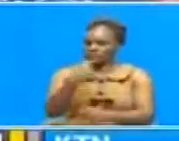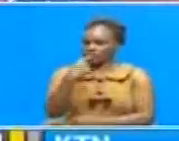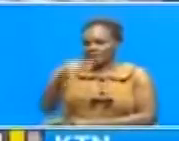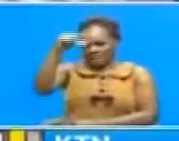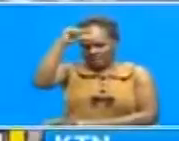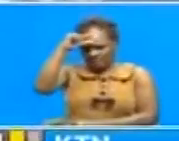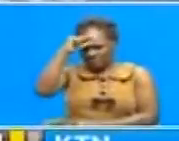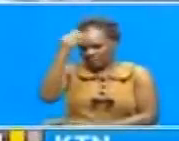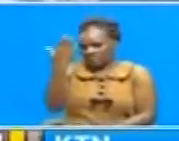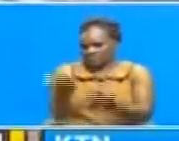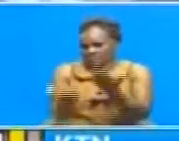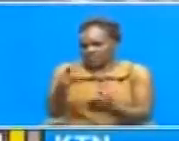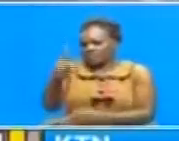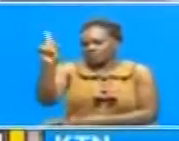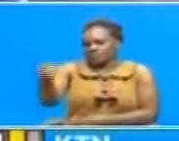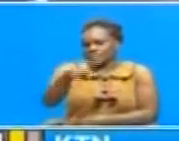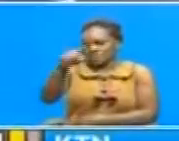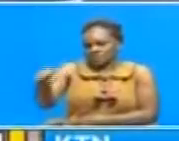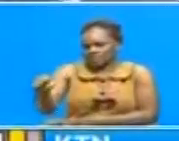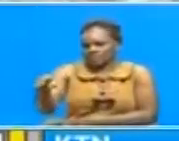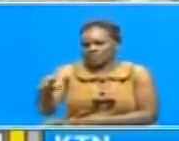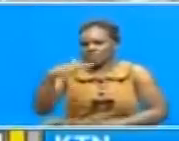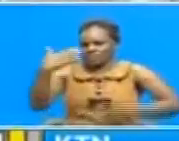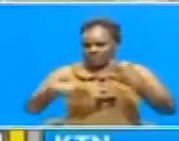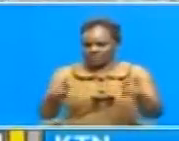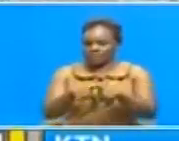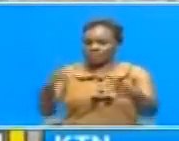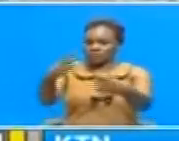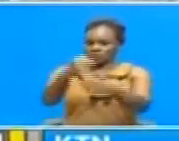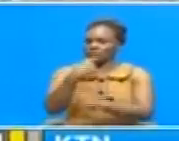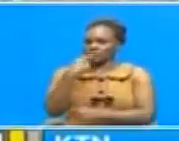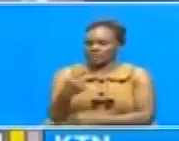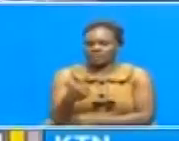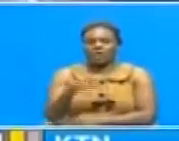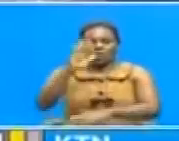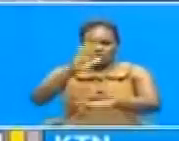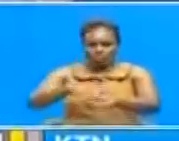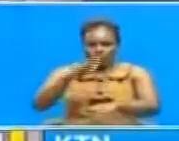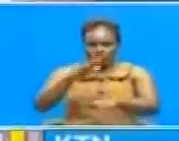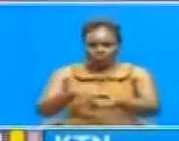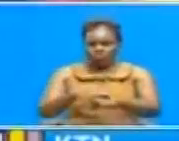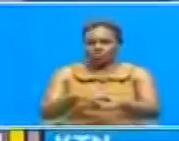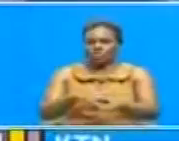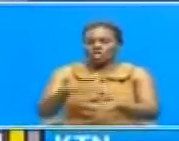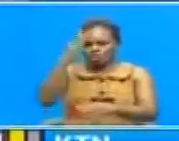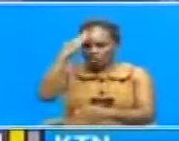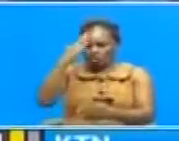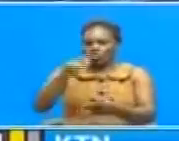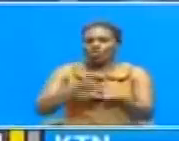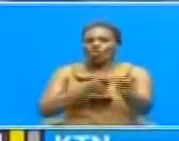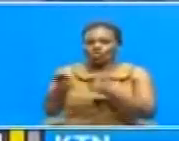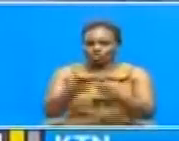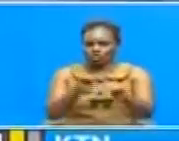the government may be employing the wrong tact. According to the association, effective anti-counterfeit measures and control